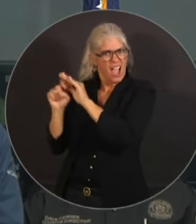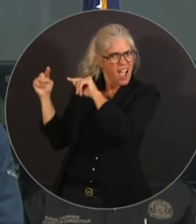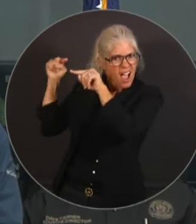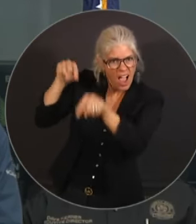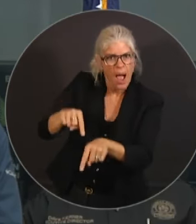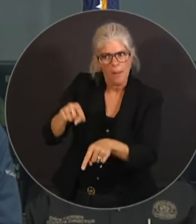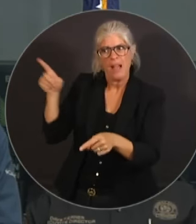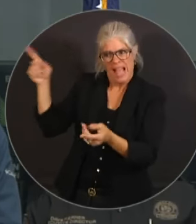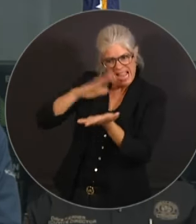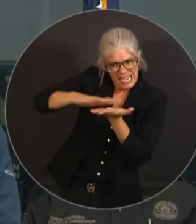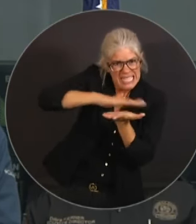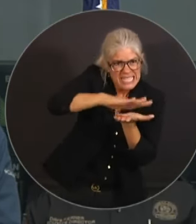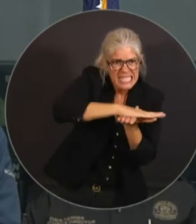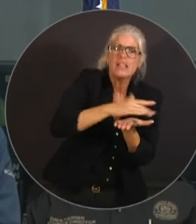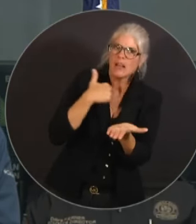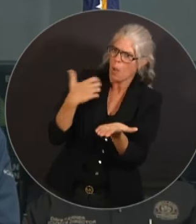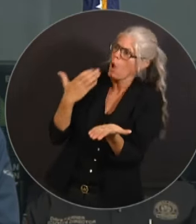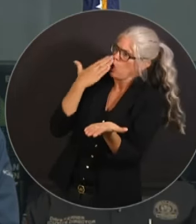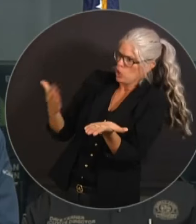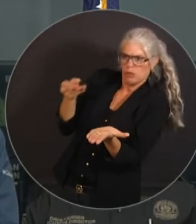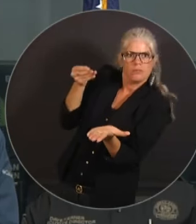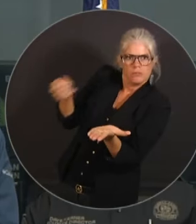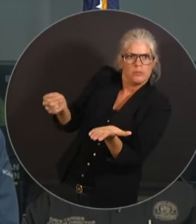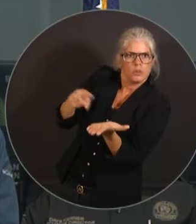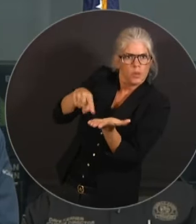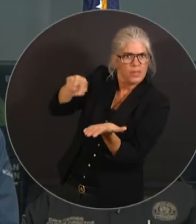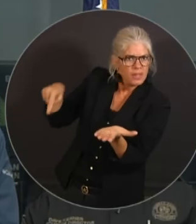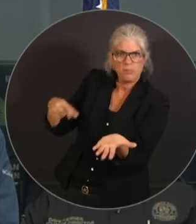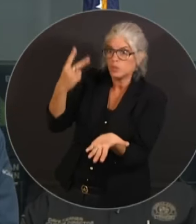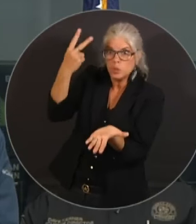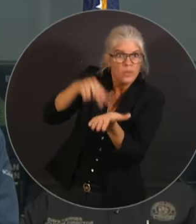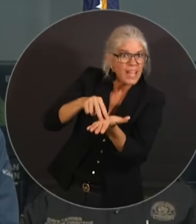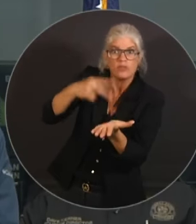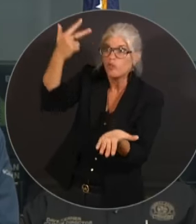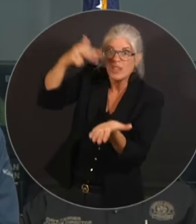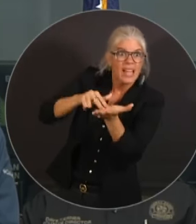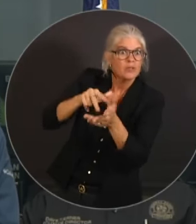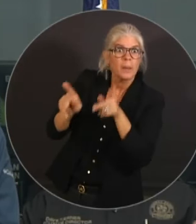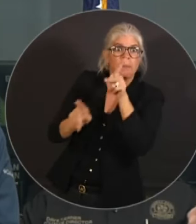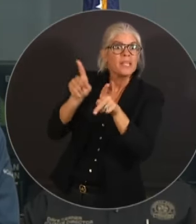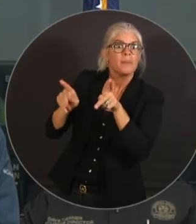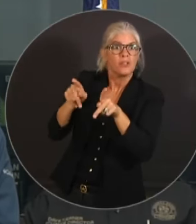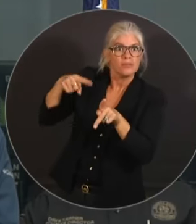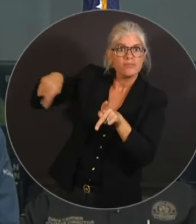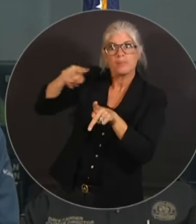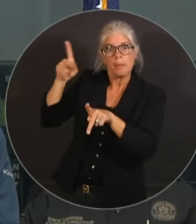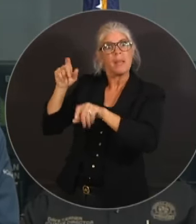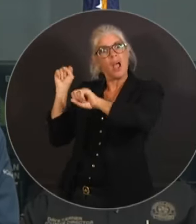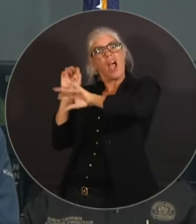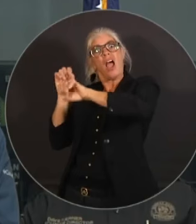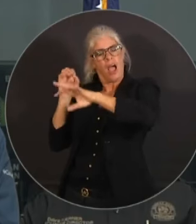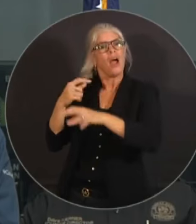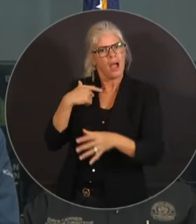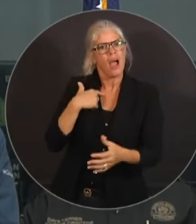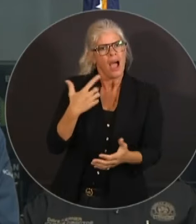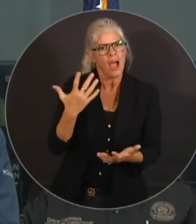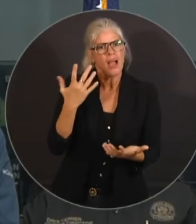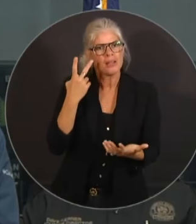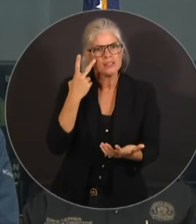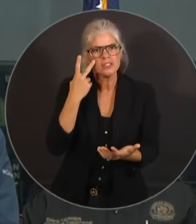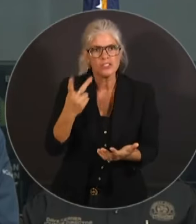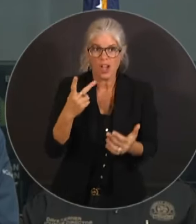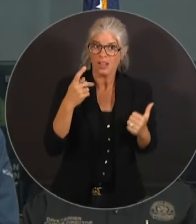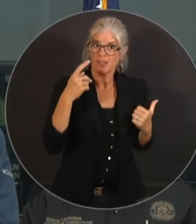up. If we can surge 1,000, 2,000, 3,000 haulers into the area, we've seen that with Jared as a best practice along